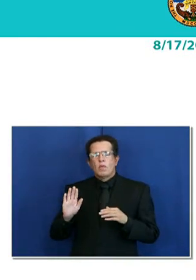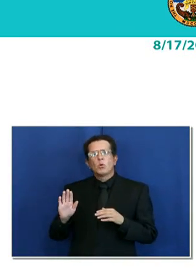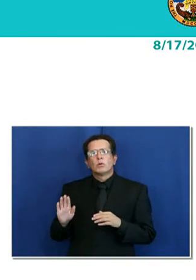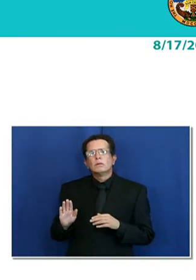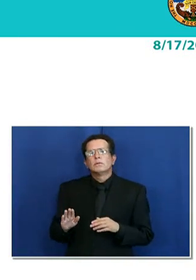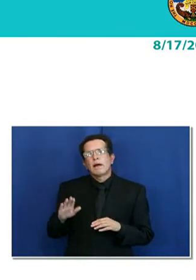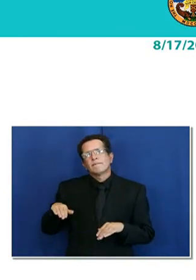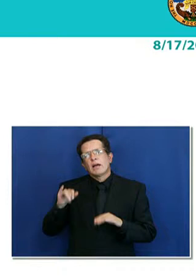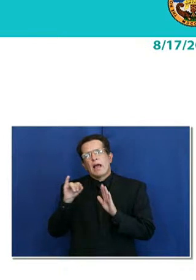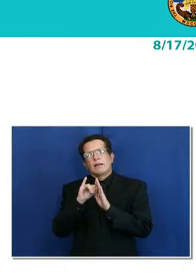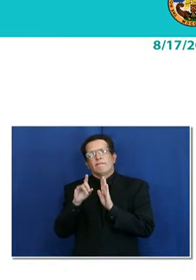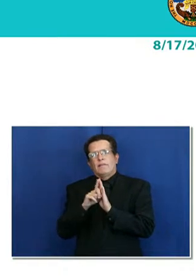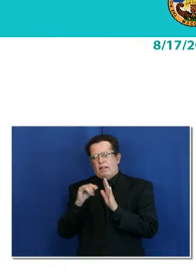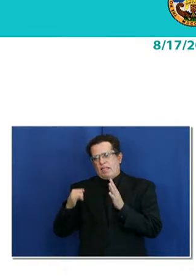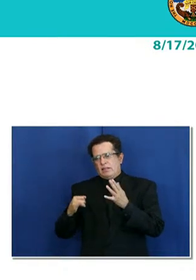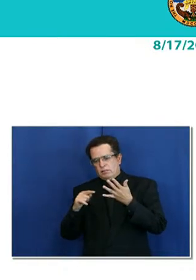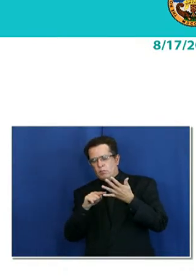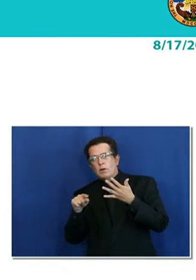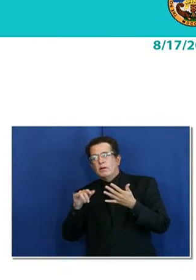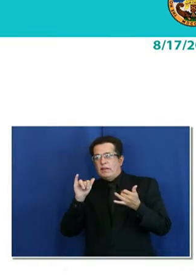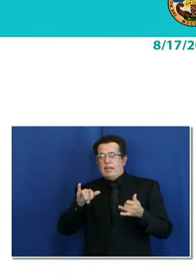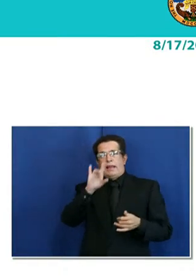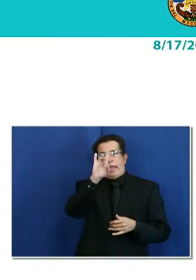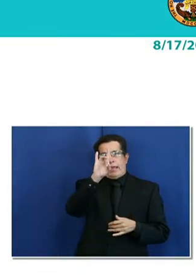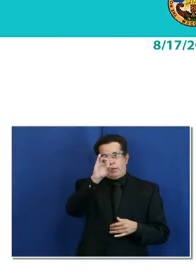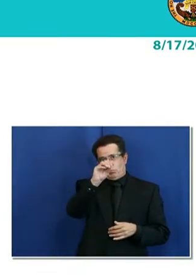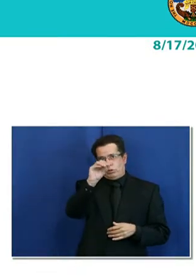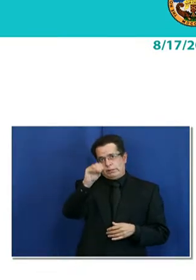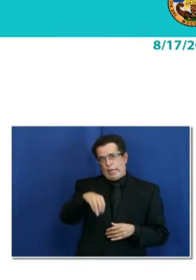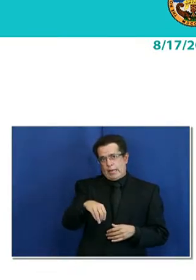or identified. 8%, or